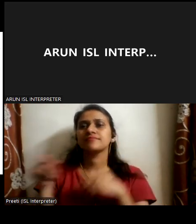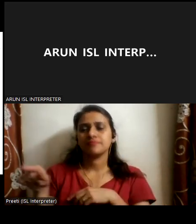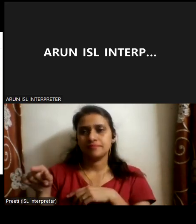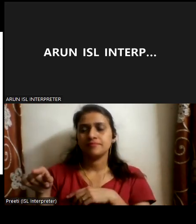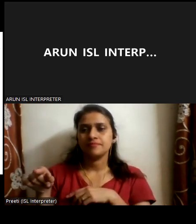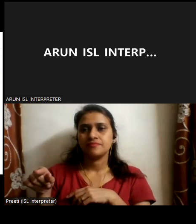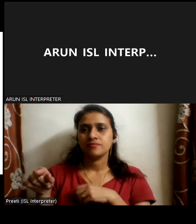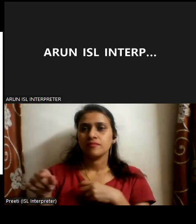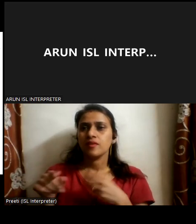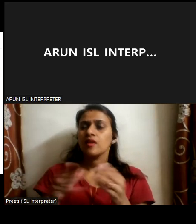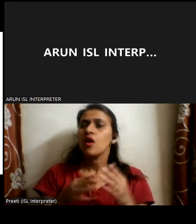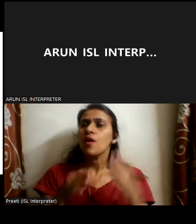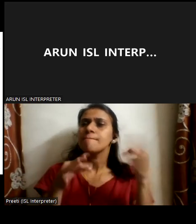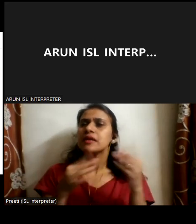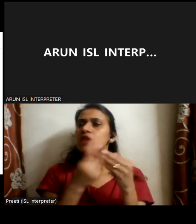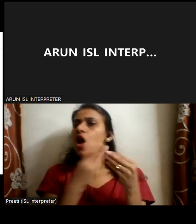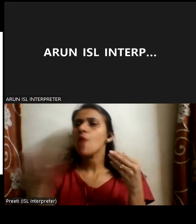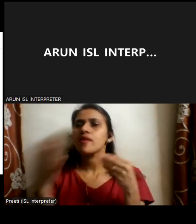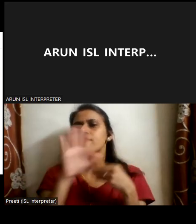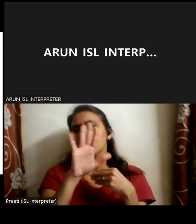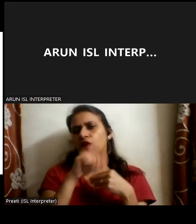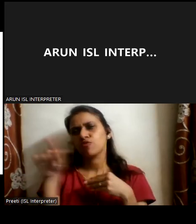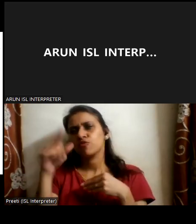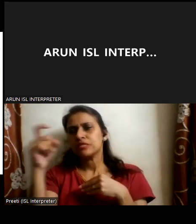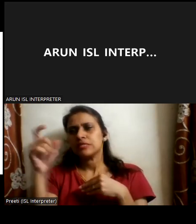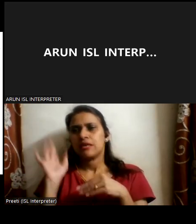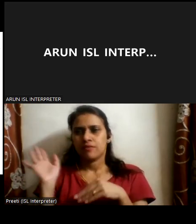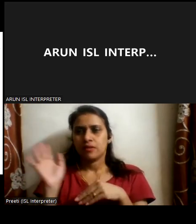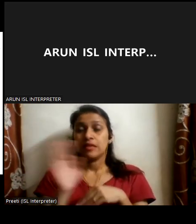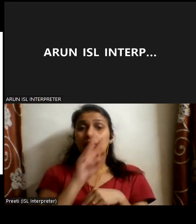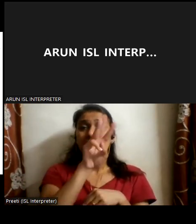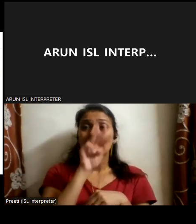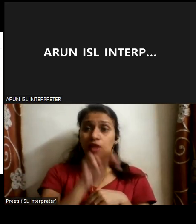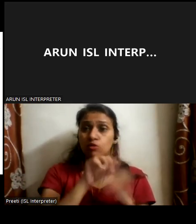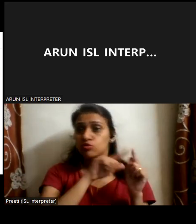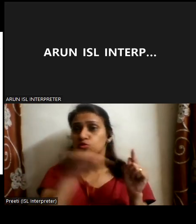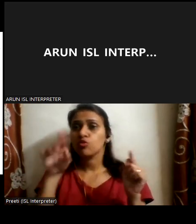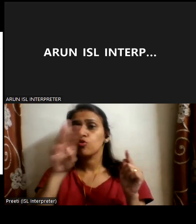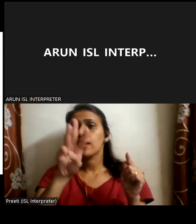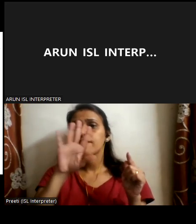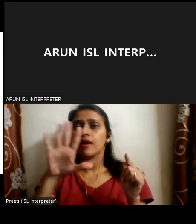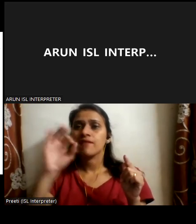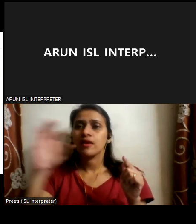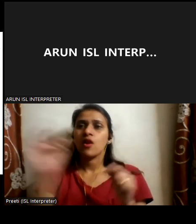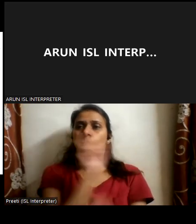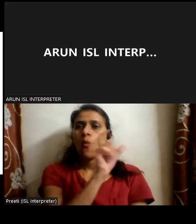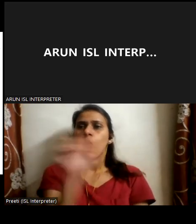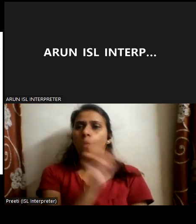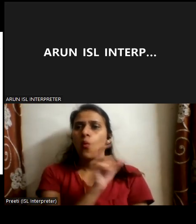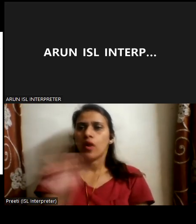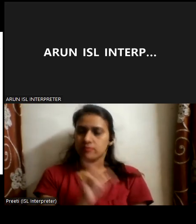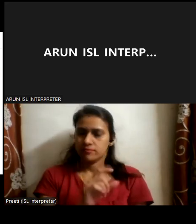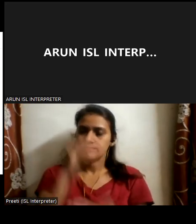5 to 7 pages. So that would be approximately 3000 to 3500 words. So yes,